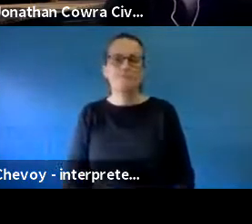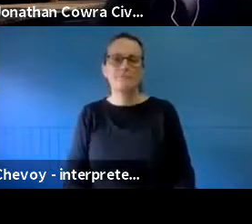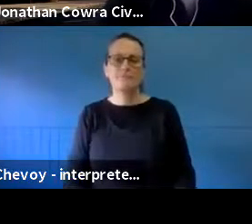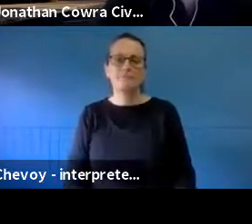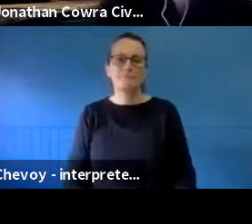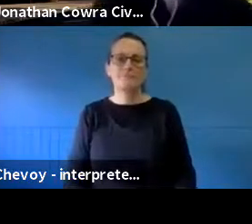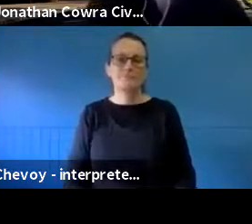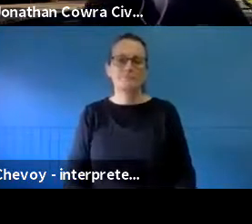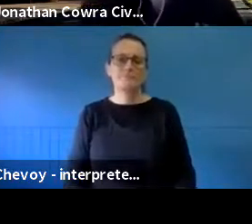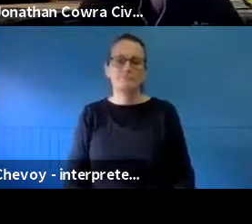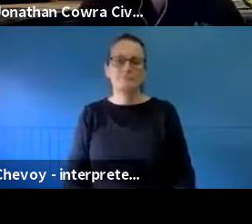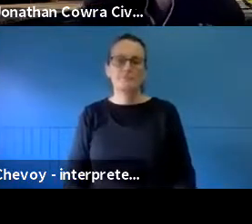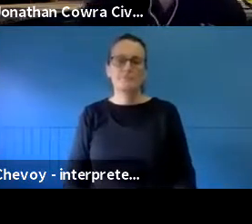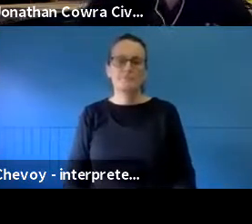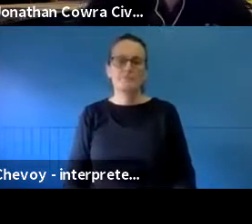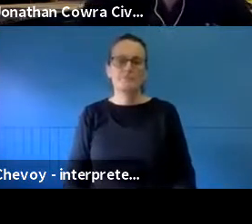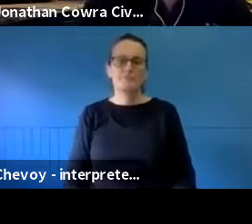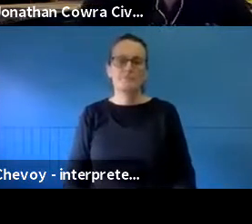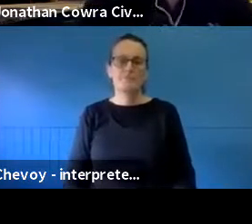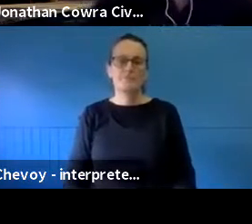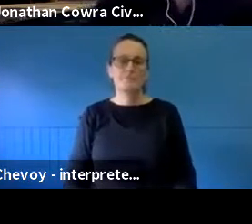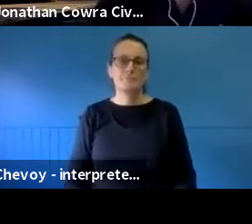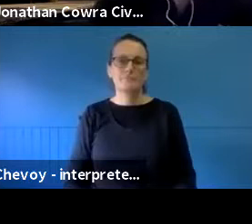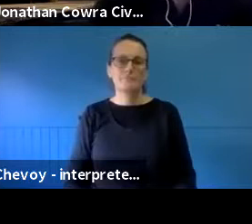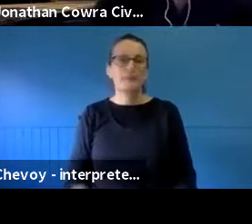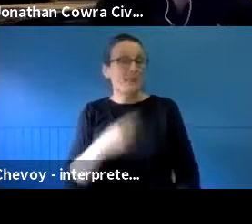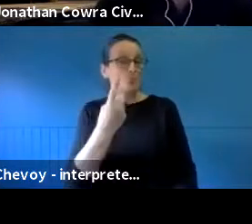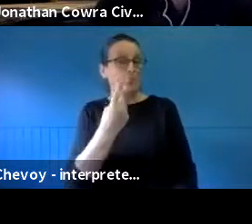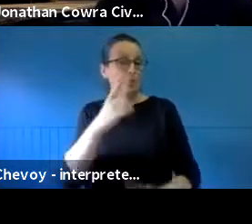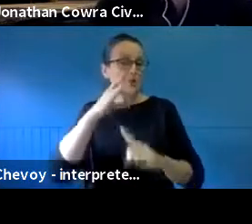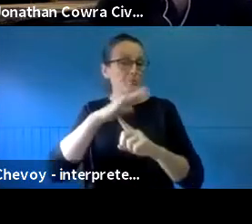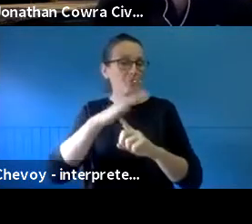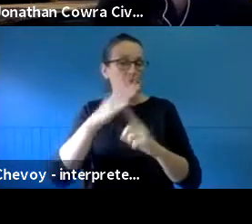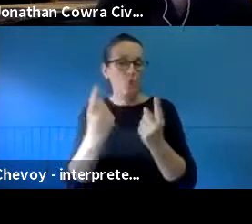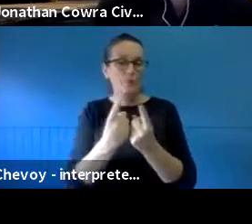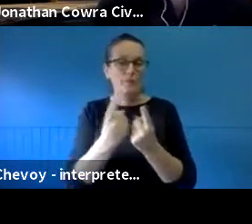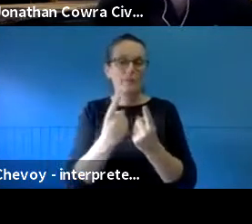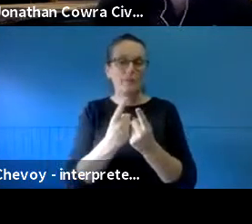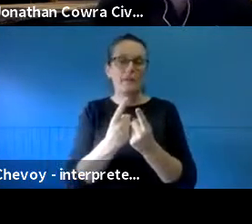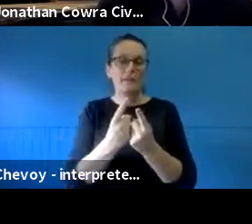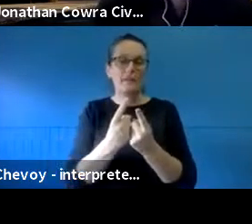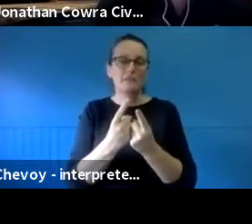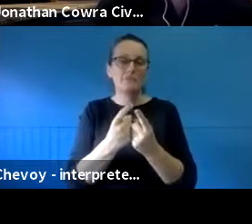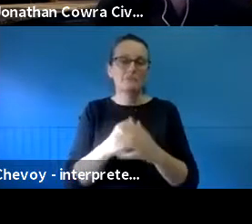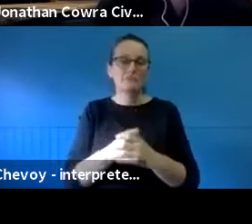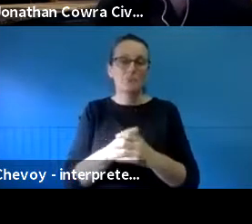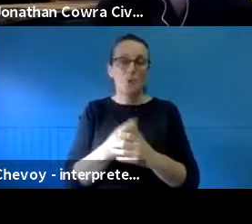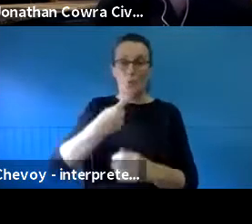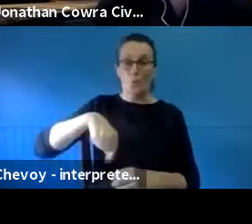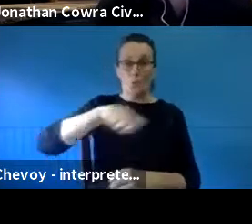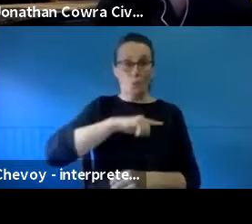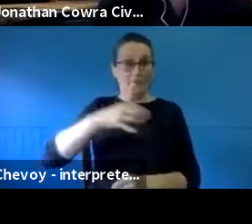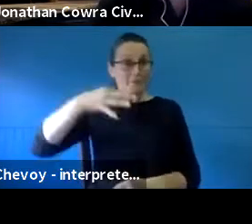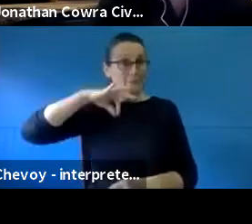longstanding at the house. I think that's probably, one of the main things that I think we've benefited